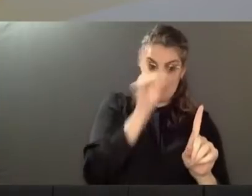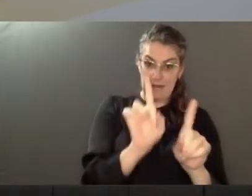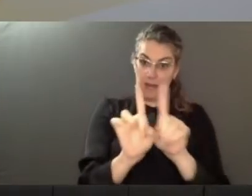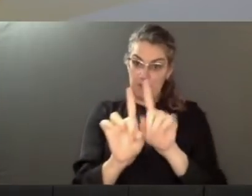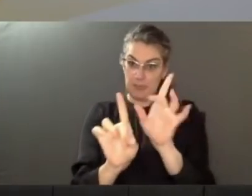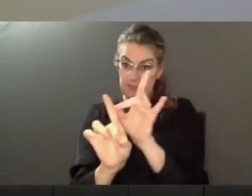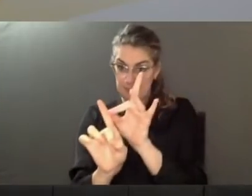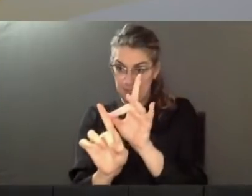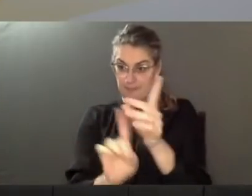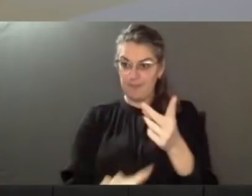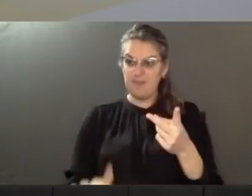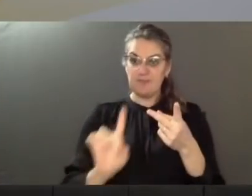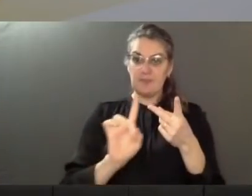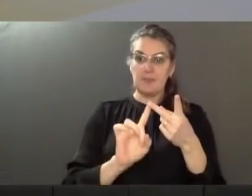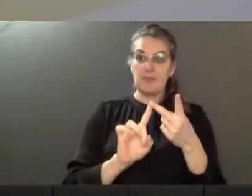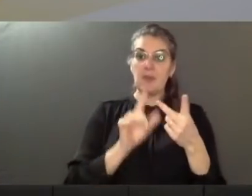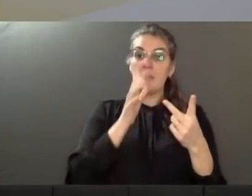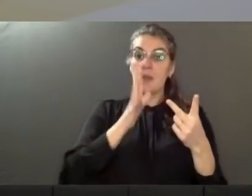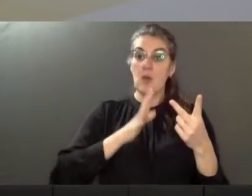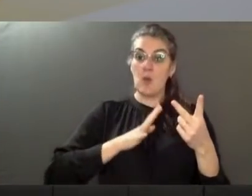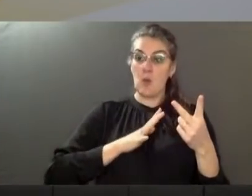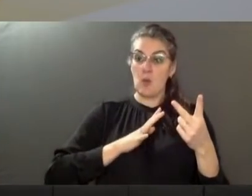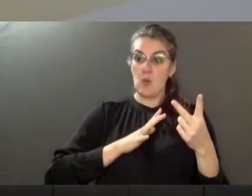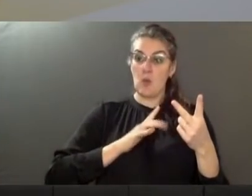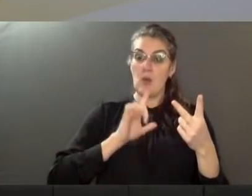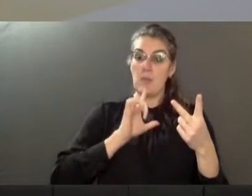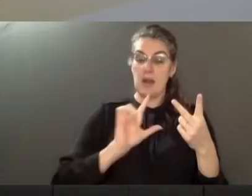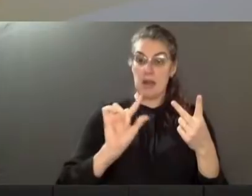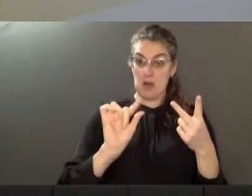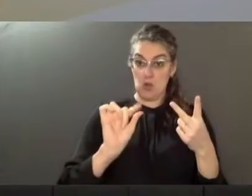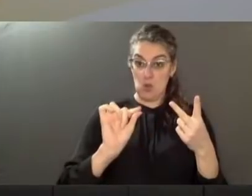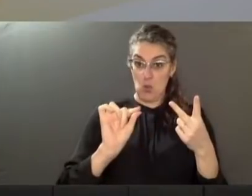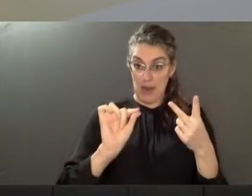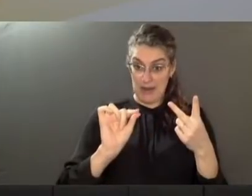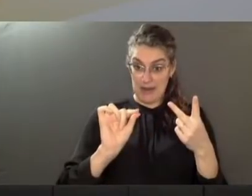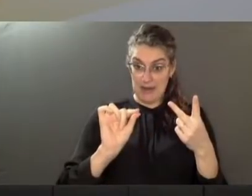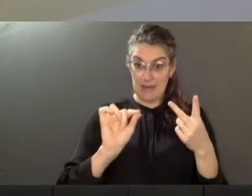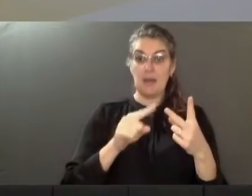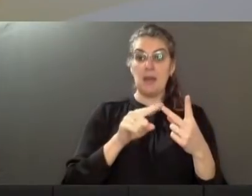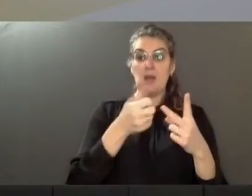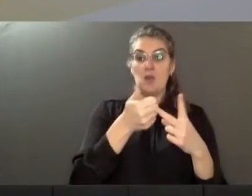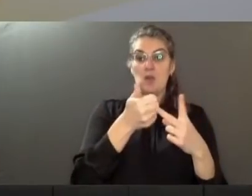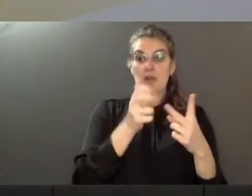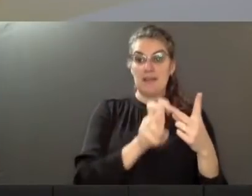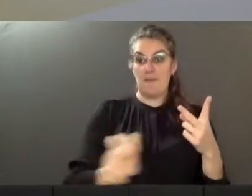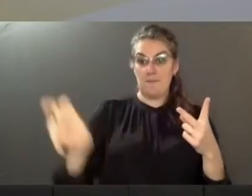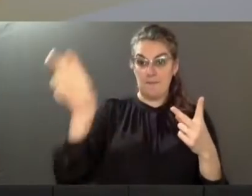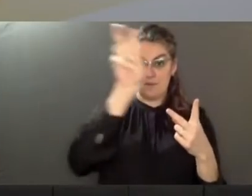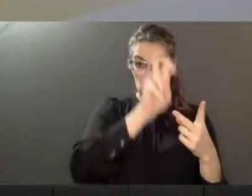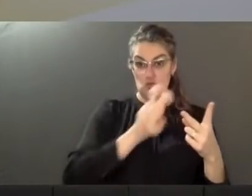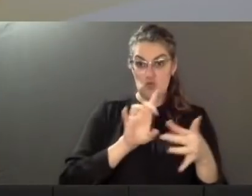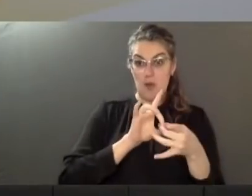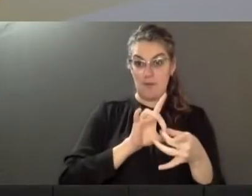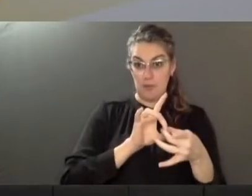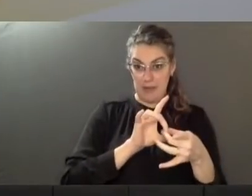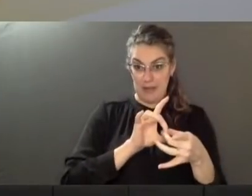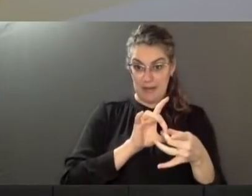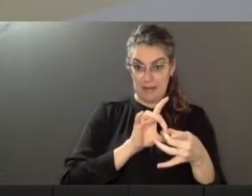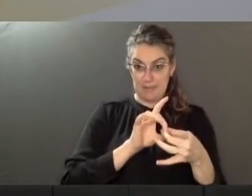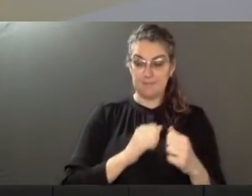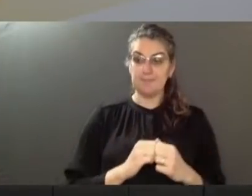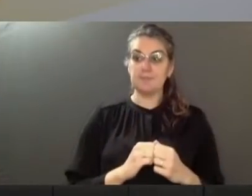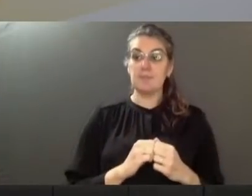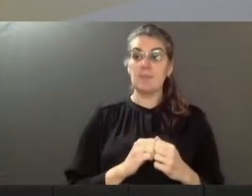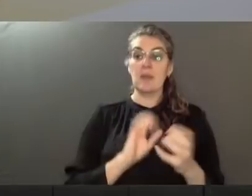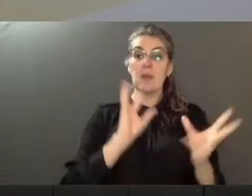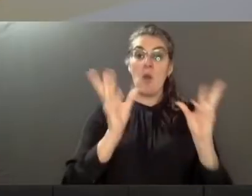these individuals are self-isolating and contact tracing is underway. We currently have 7 active cases.